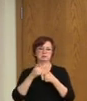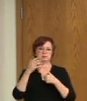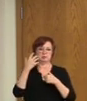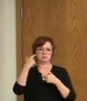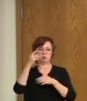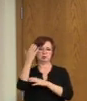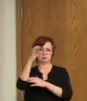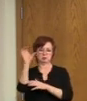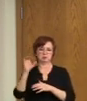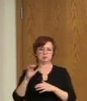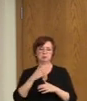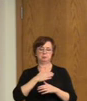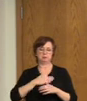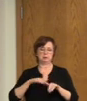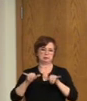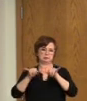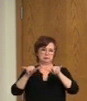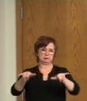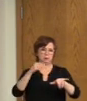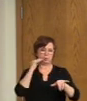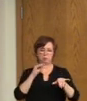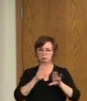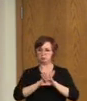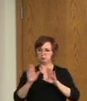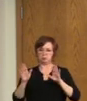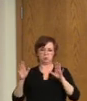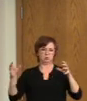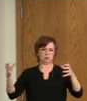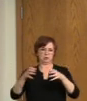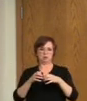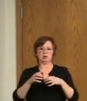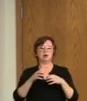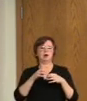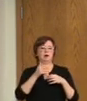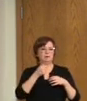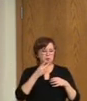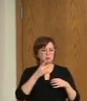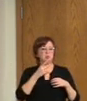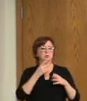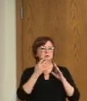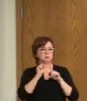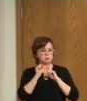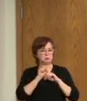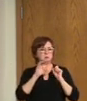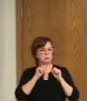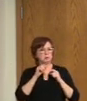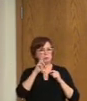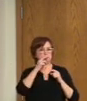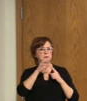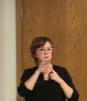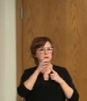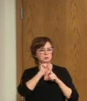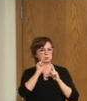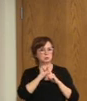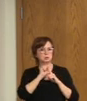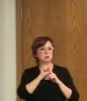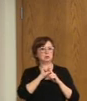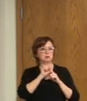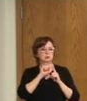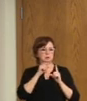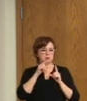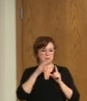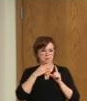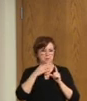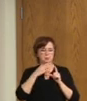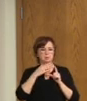your house with anyone outside of your own household, apart from those few specific exceptions. If you have someone who lives in the same community,